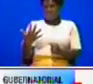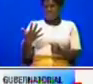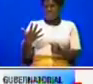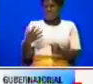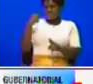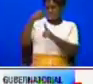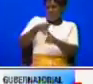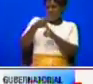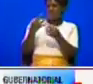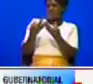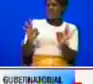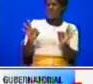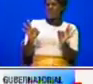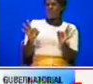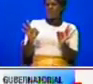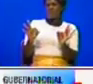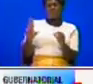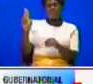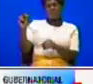not fighting.